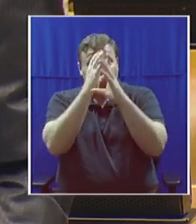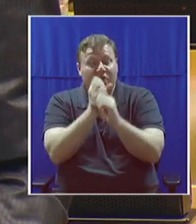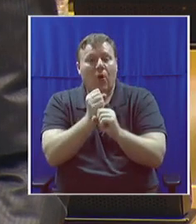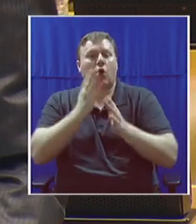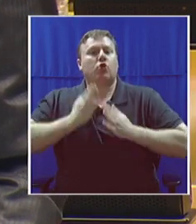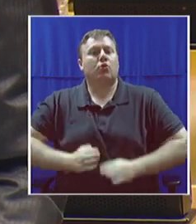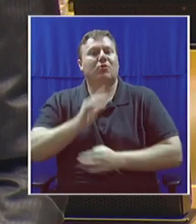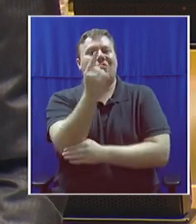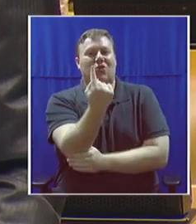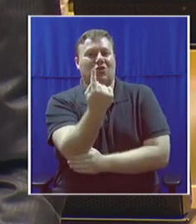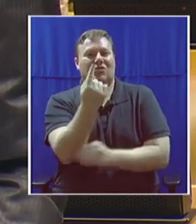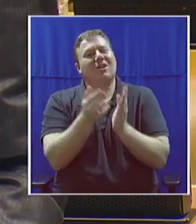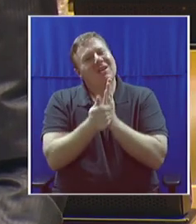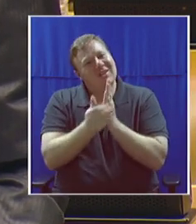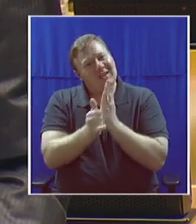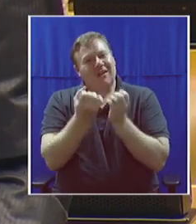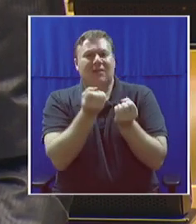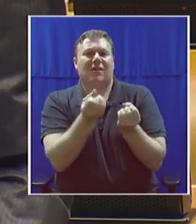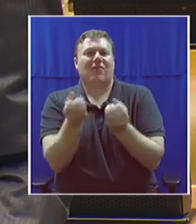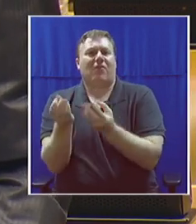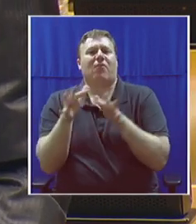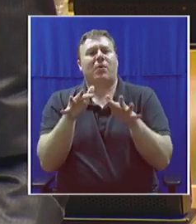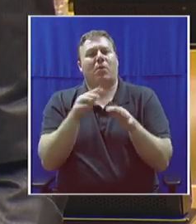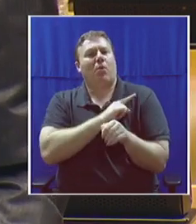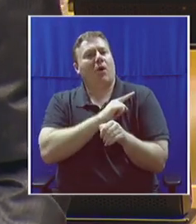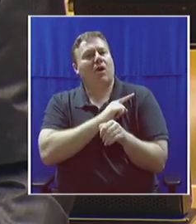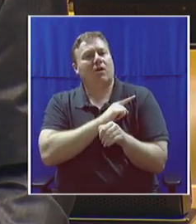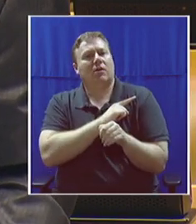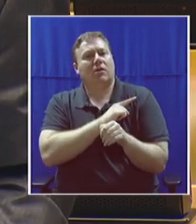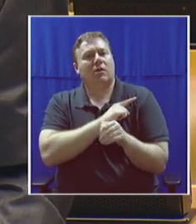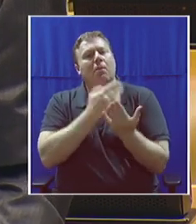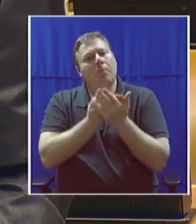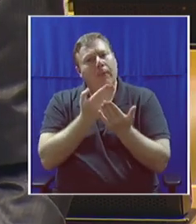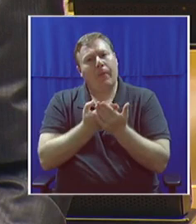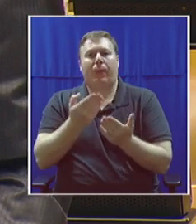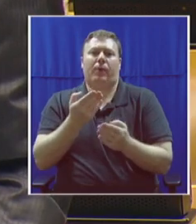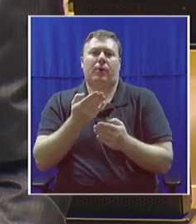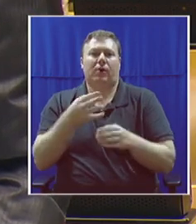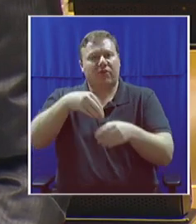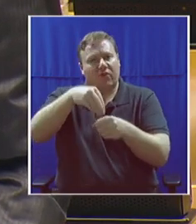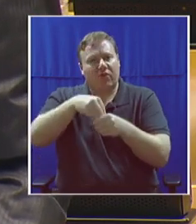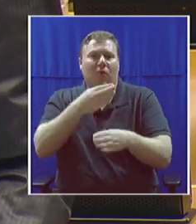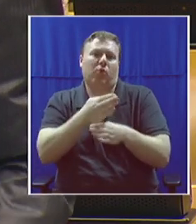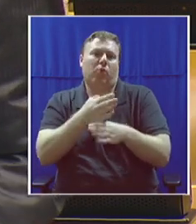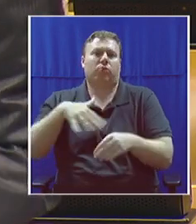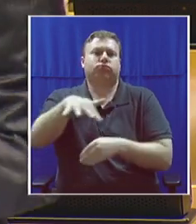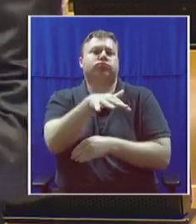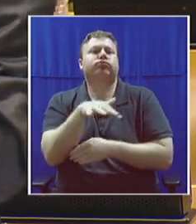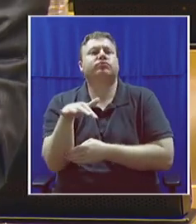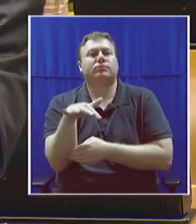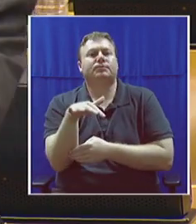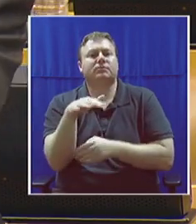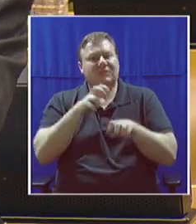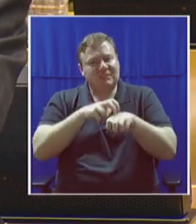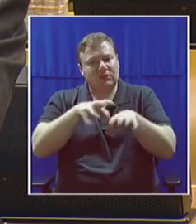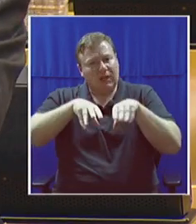to skill our people so that they are able to participate into that we must we must accept that we